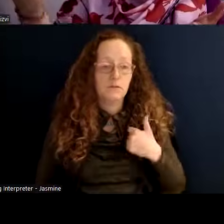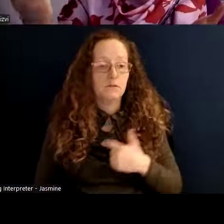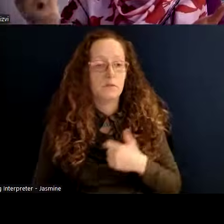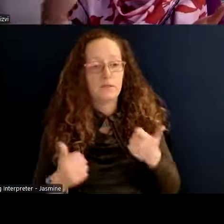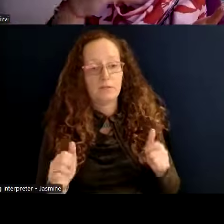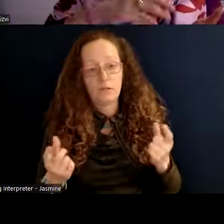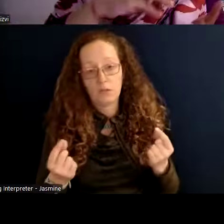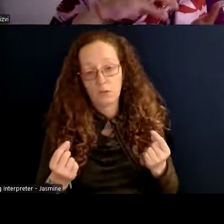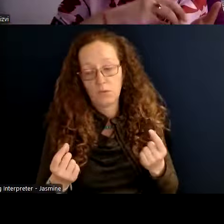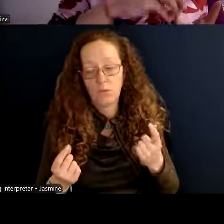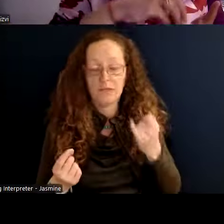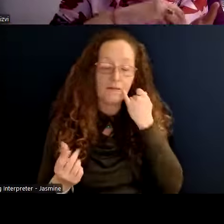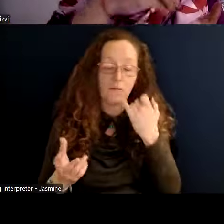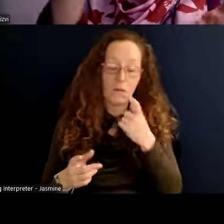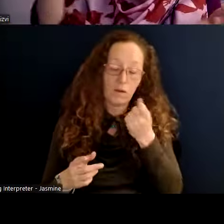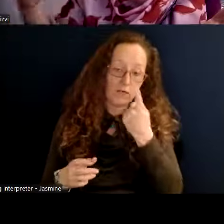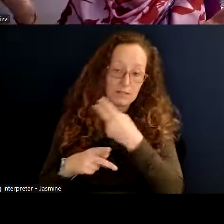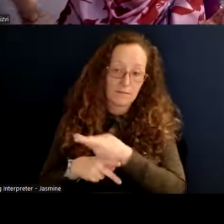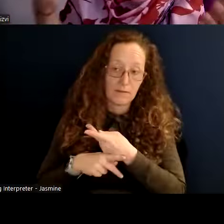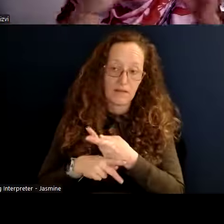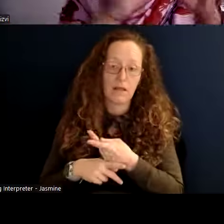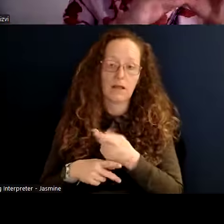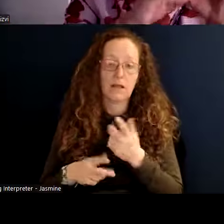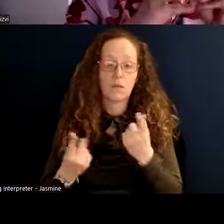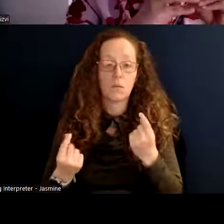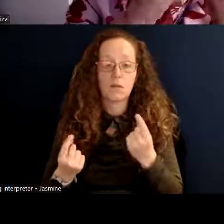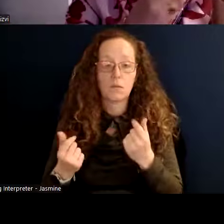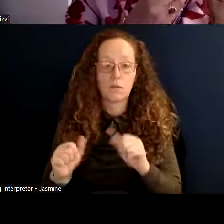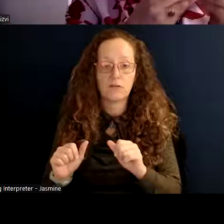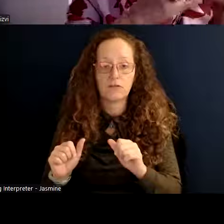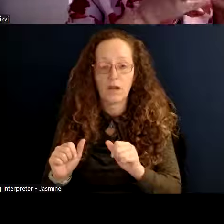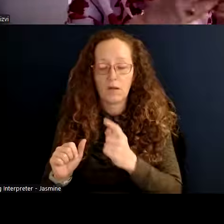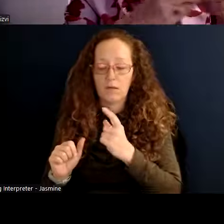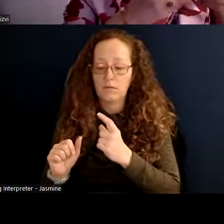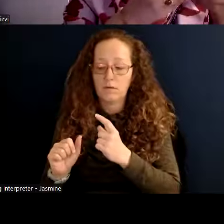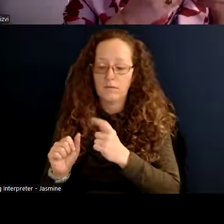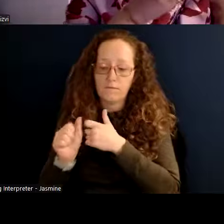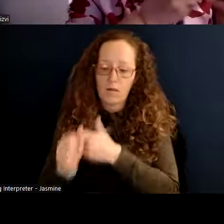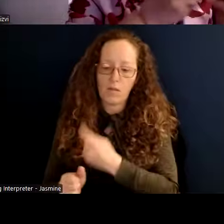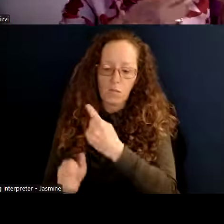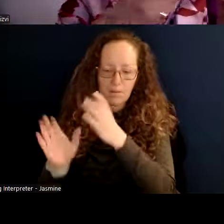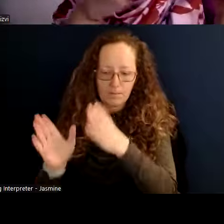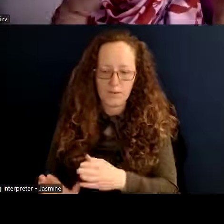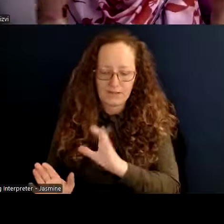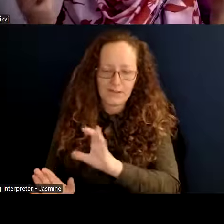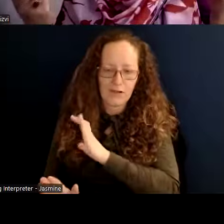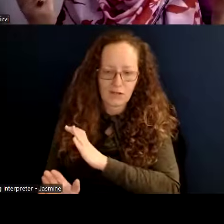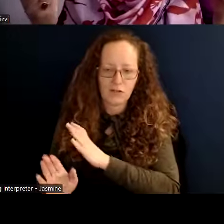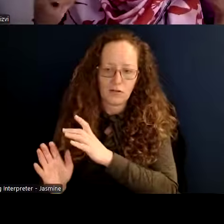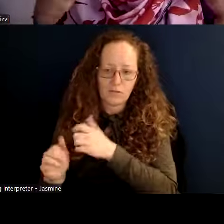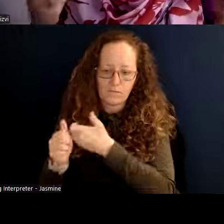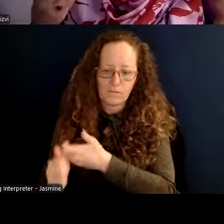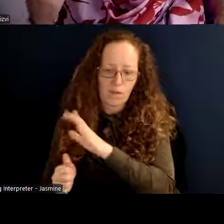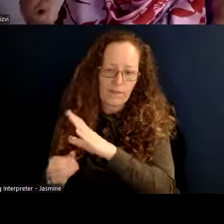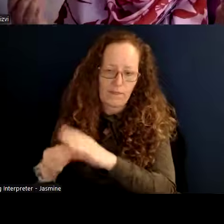to understand care is to kind of pull through a narrative of one character, one individual, and kind of look at their story. So